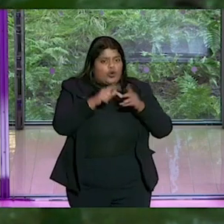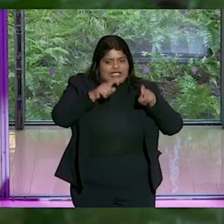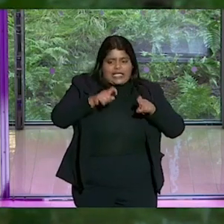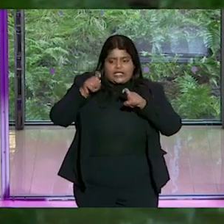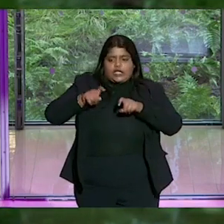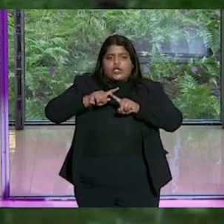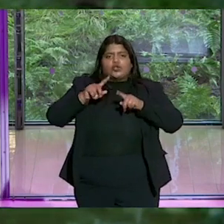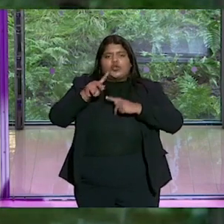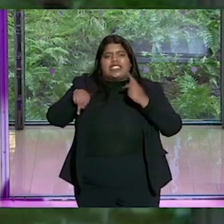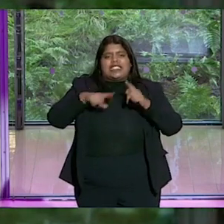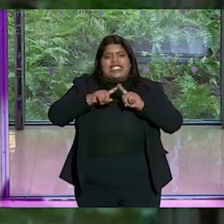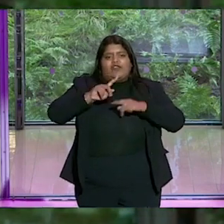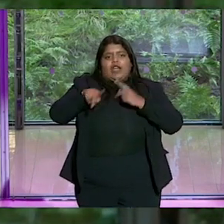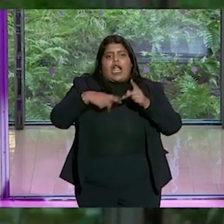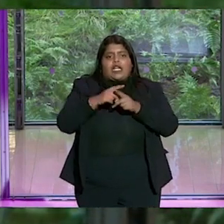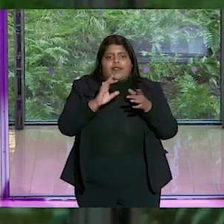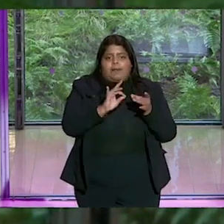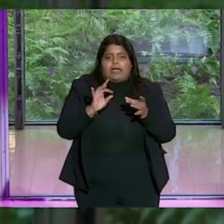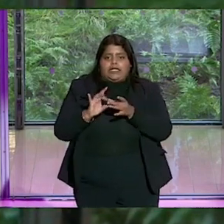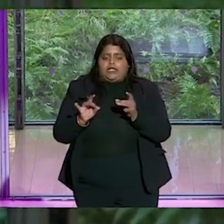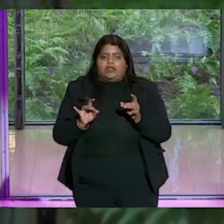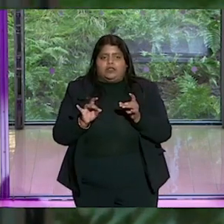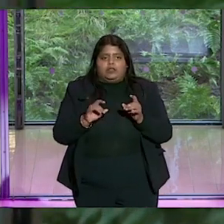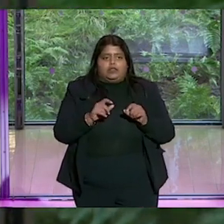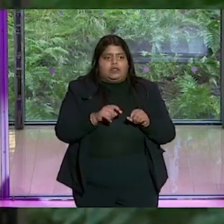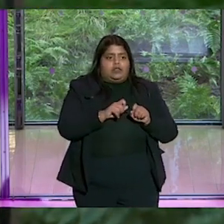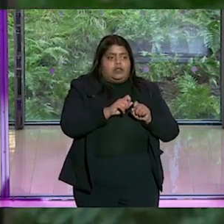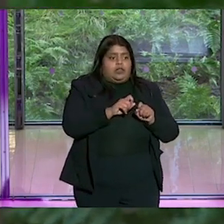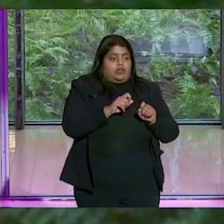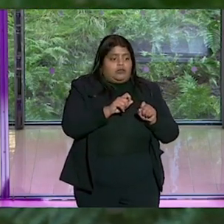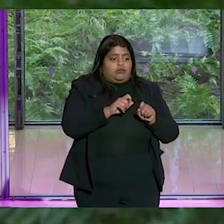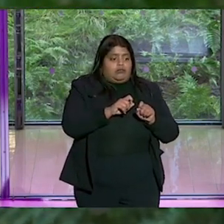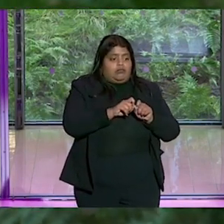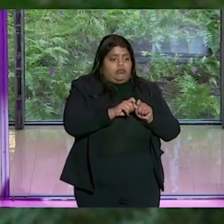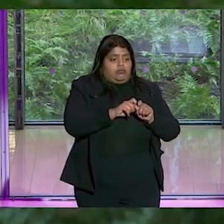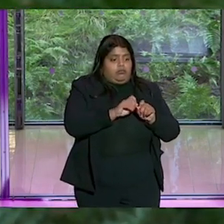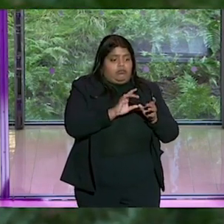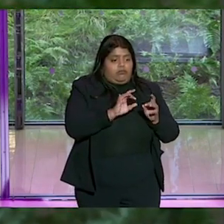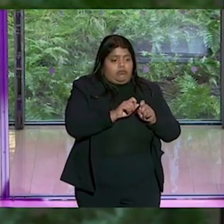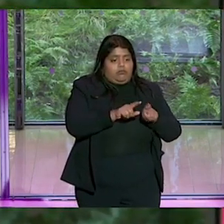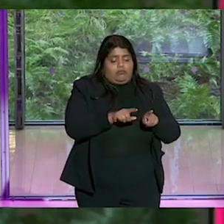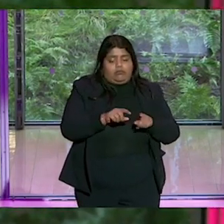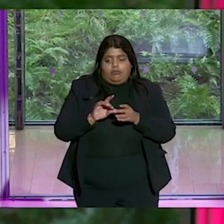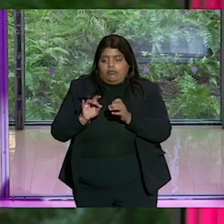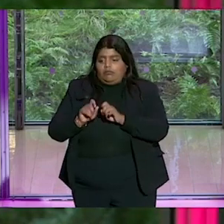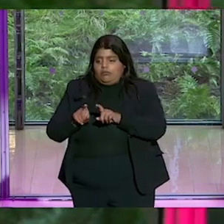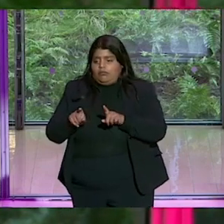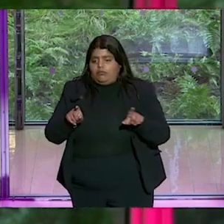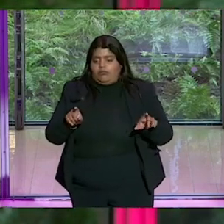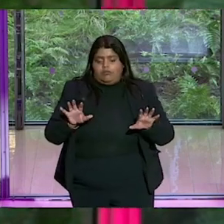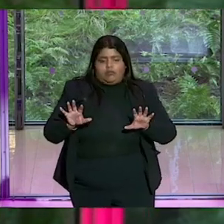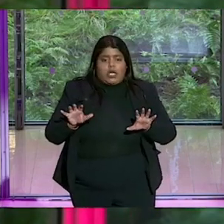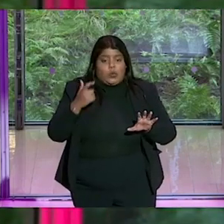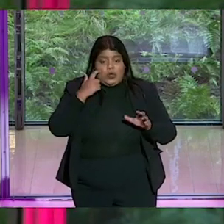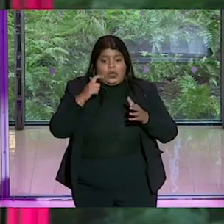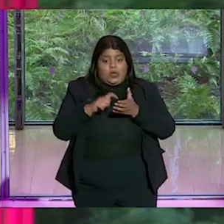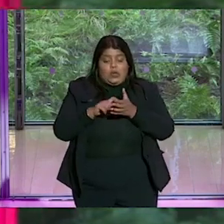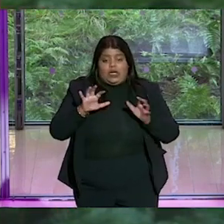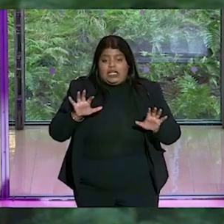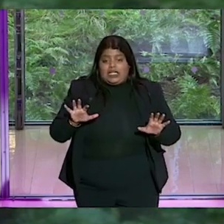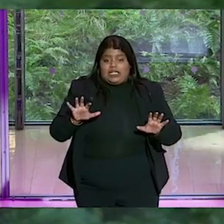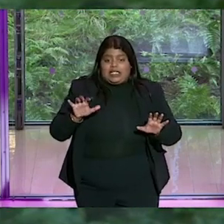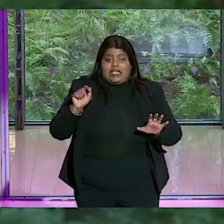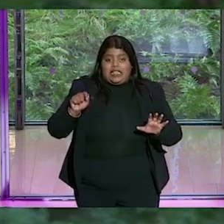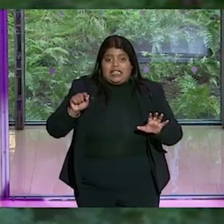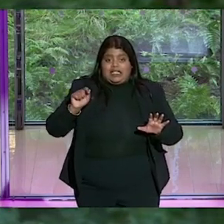messaging, and if we find that second version is more likely to inspire those repeat visits, maybe that's something we need to build